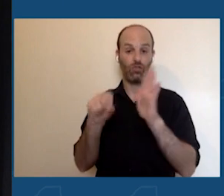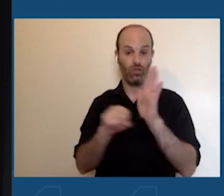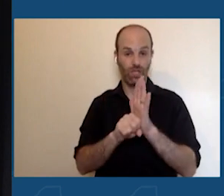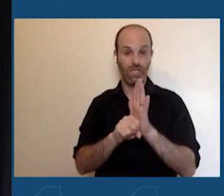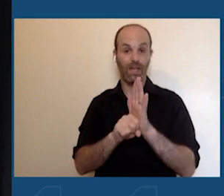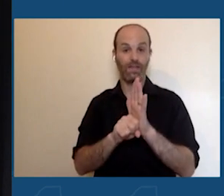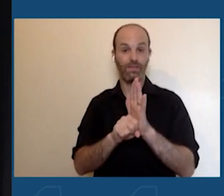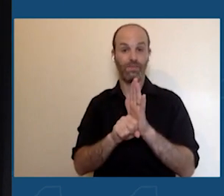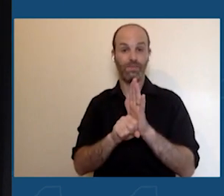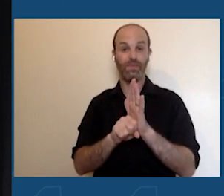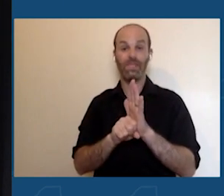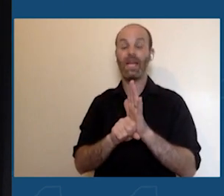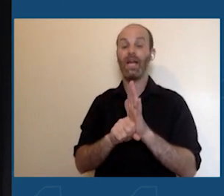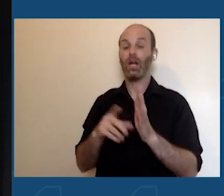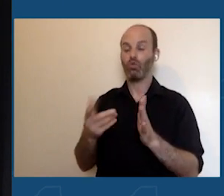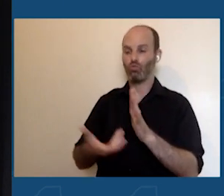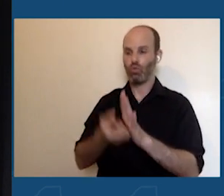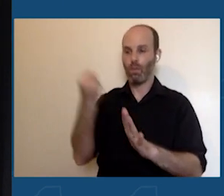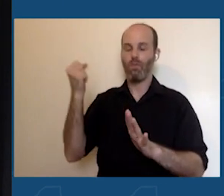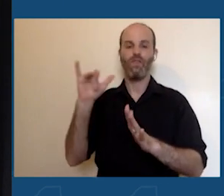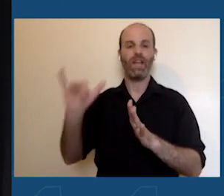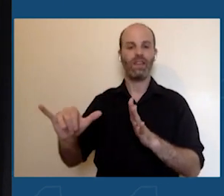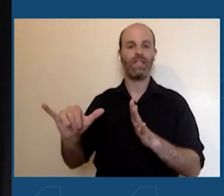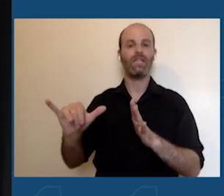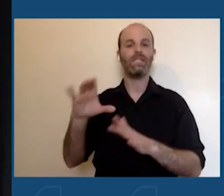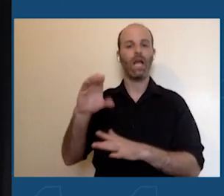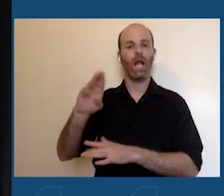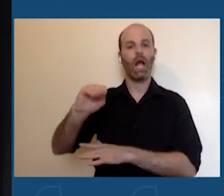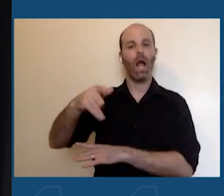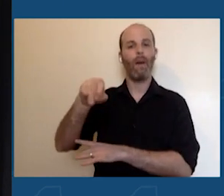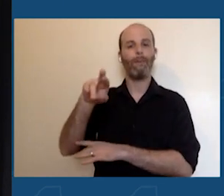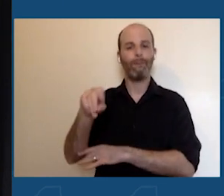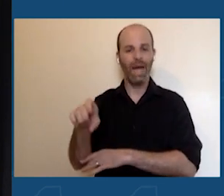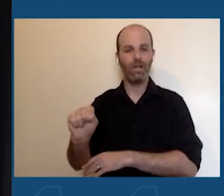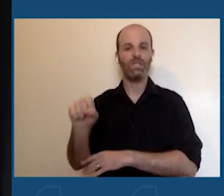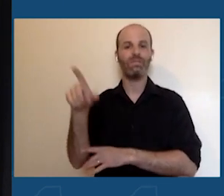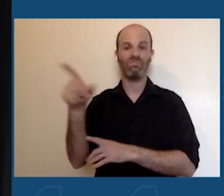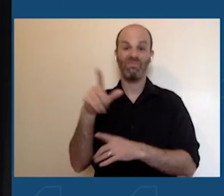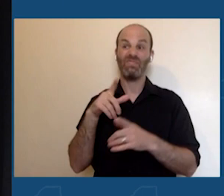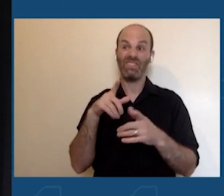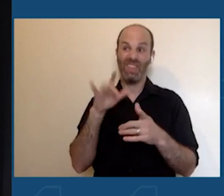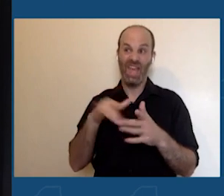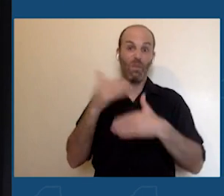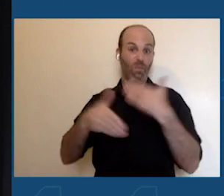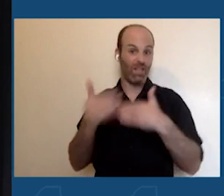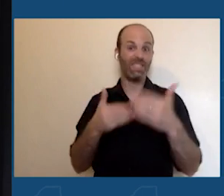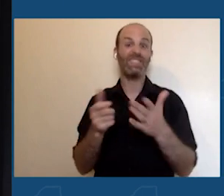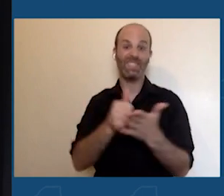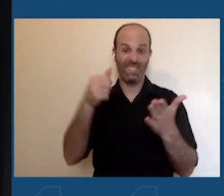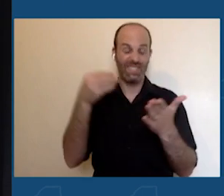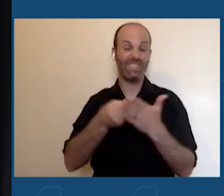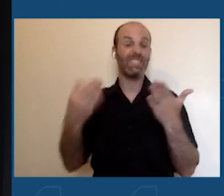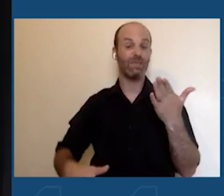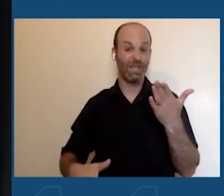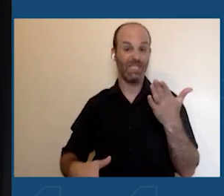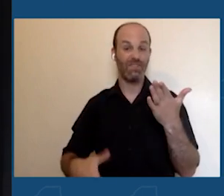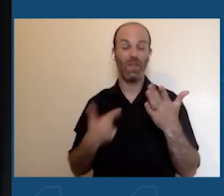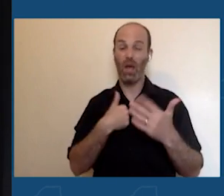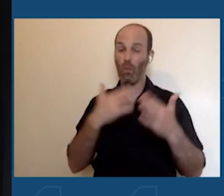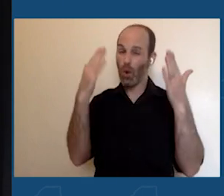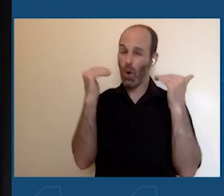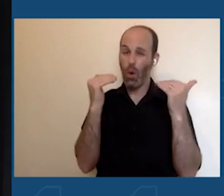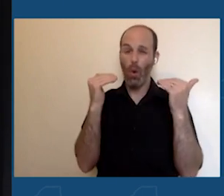systems to remove these compounds are tremendously expensive. And although we hope that the manufacturers of